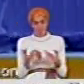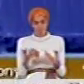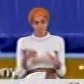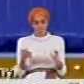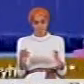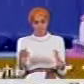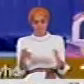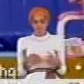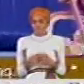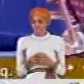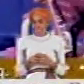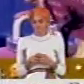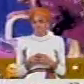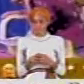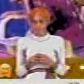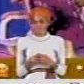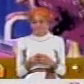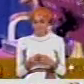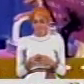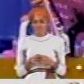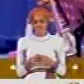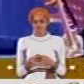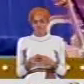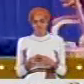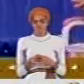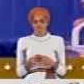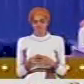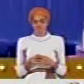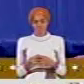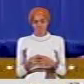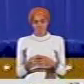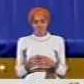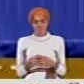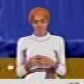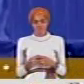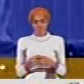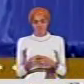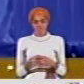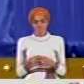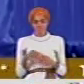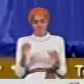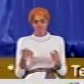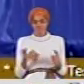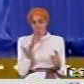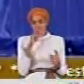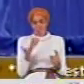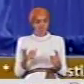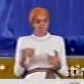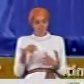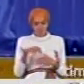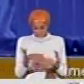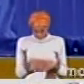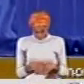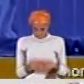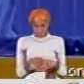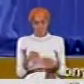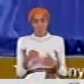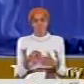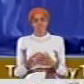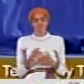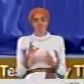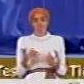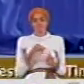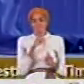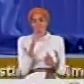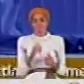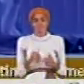him walking and throwing his leg. Jam your hands together. I cannot squat down like this. And see him up.